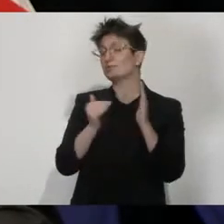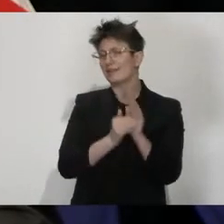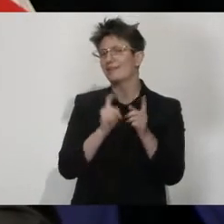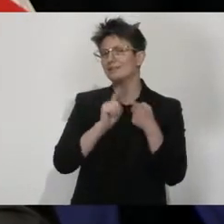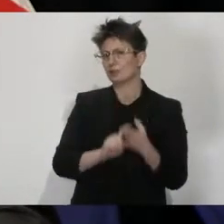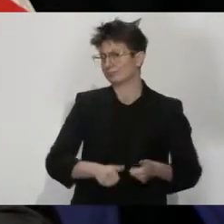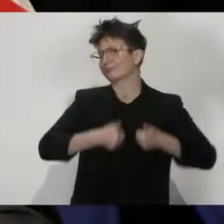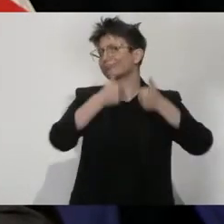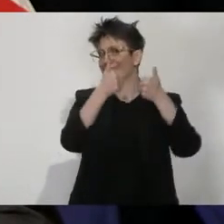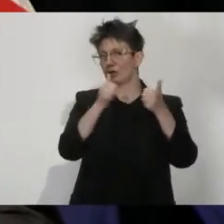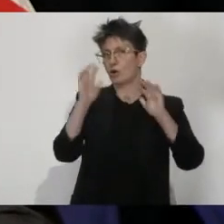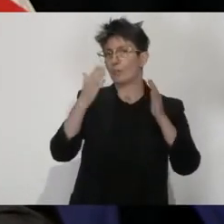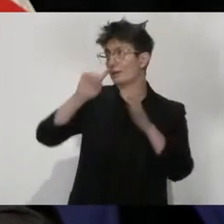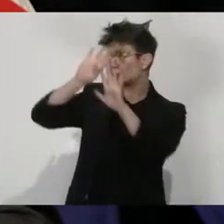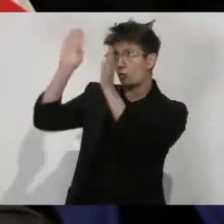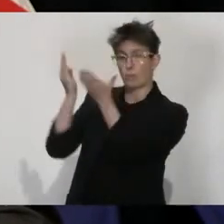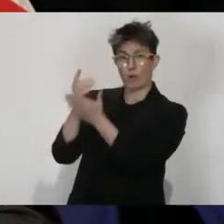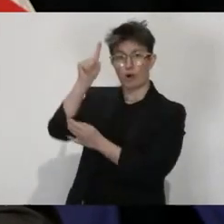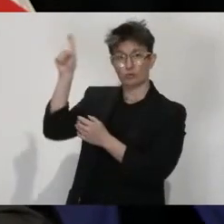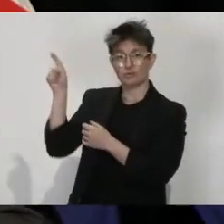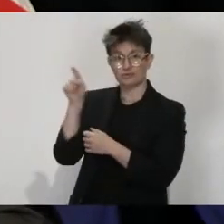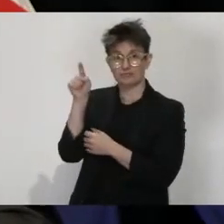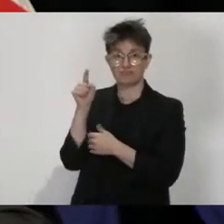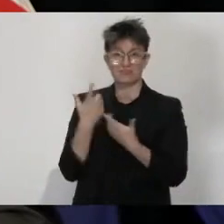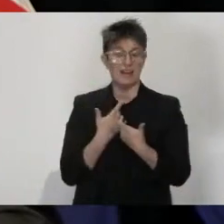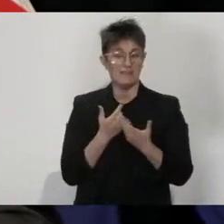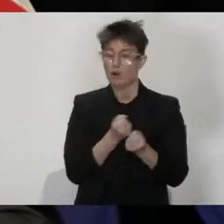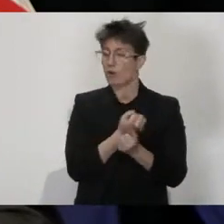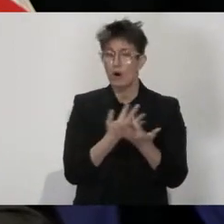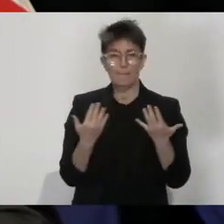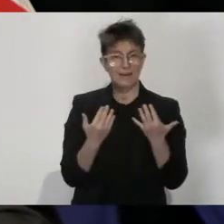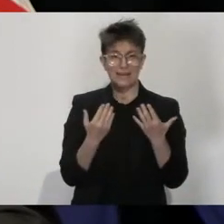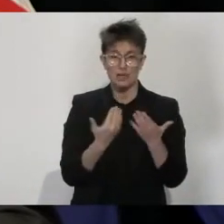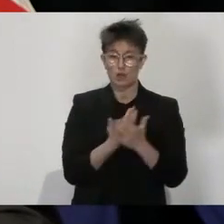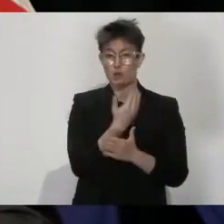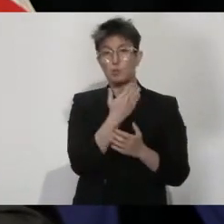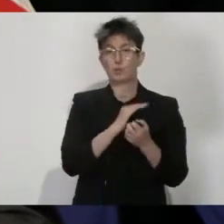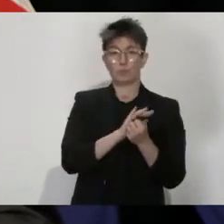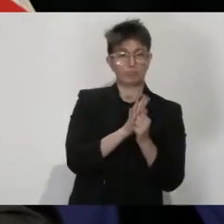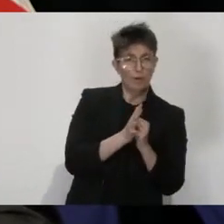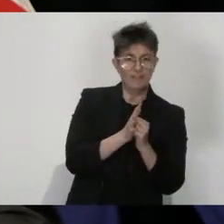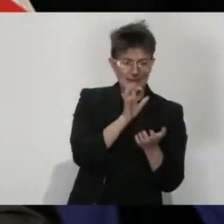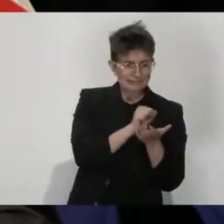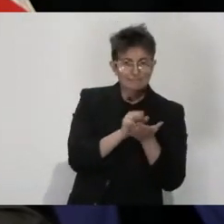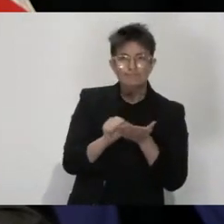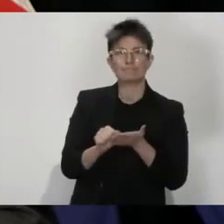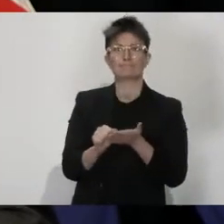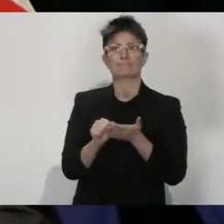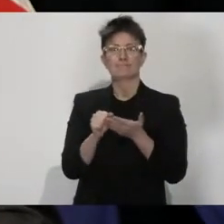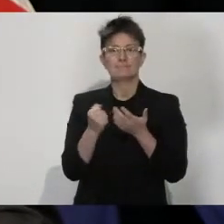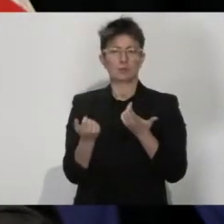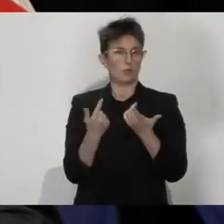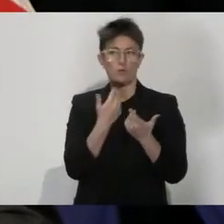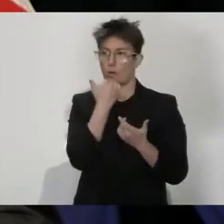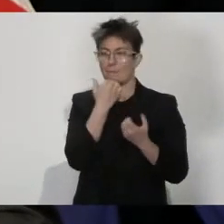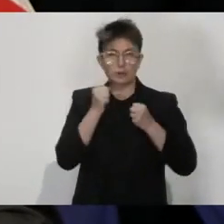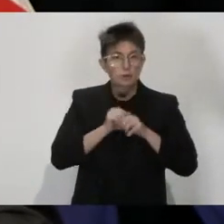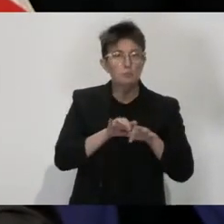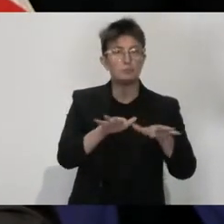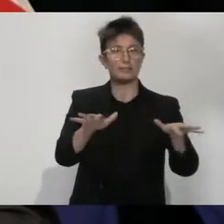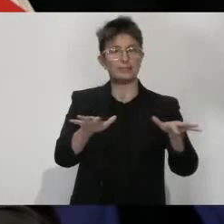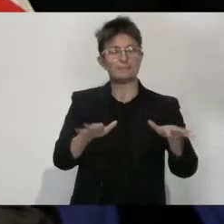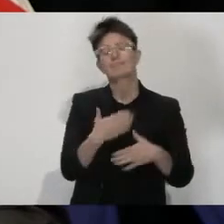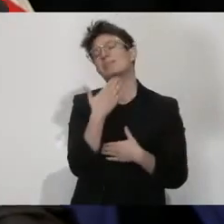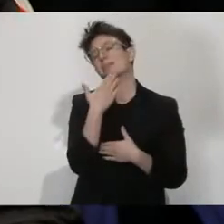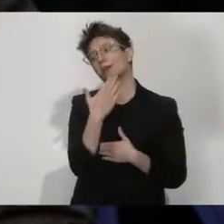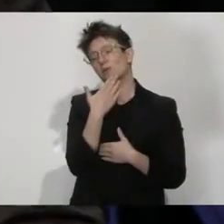small number of daily cases, no additional cases and no spread of the virus beyond the cluster. So thank you. We are